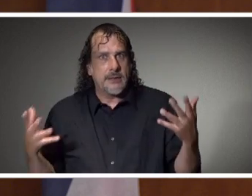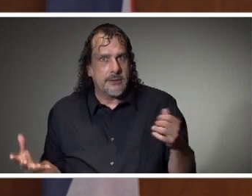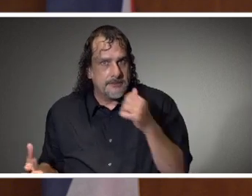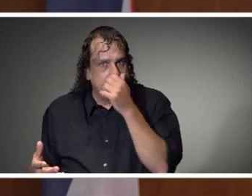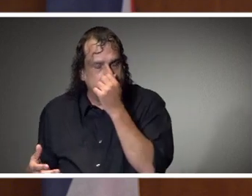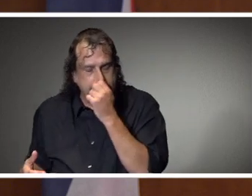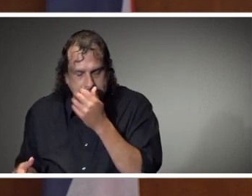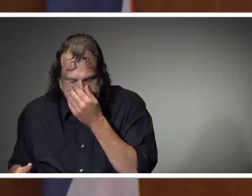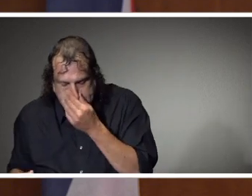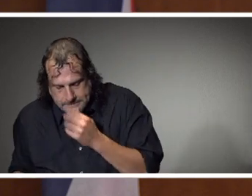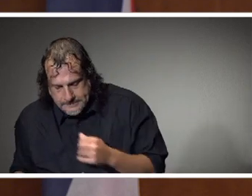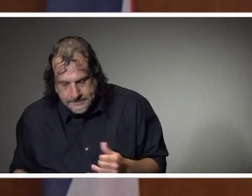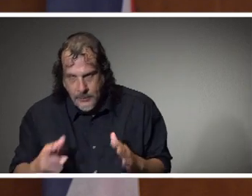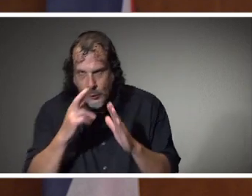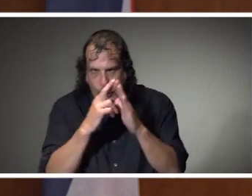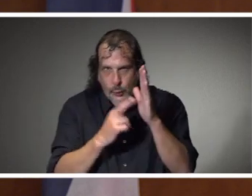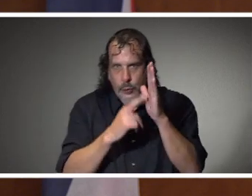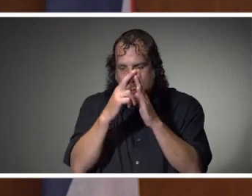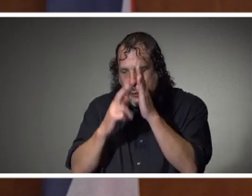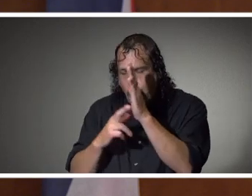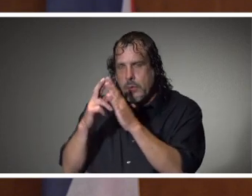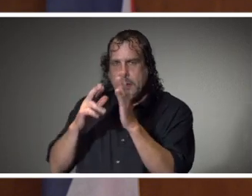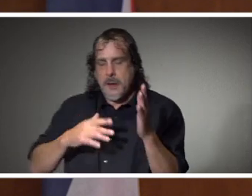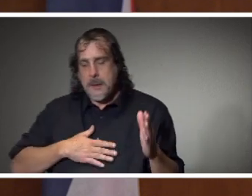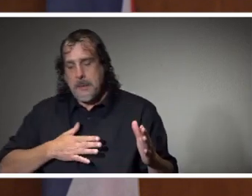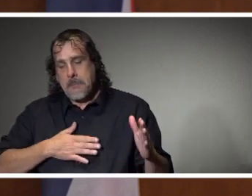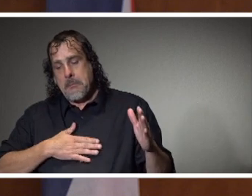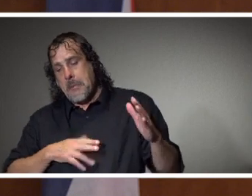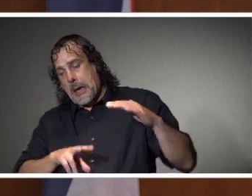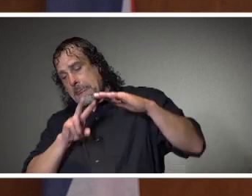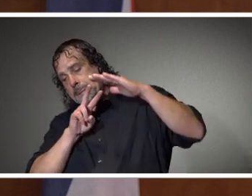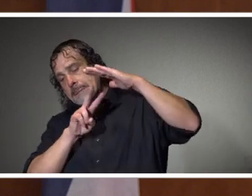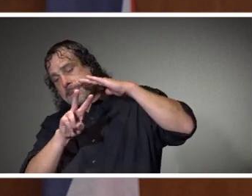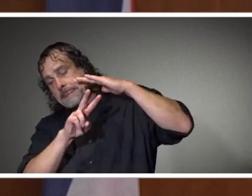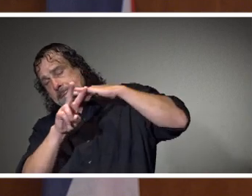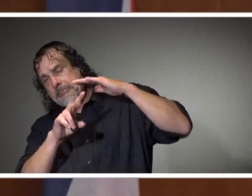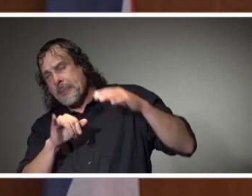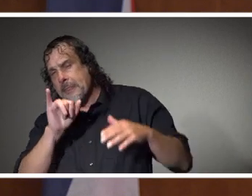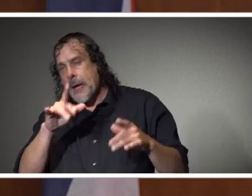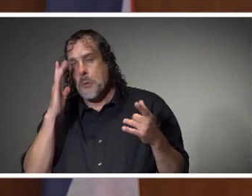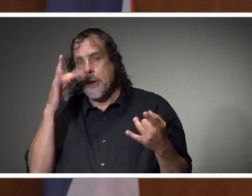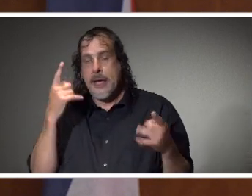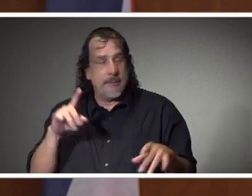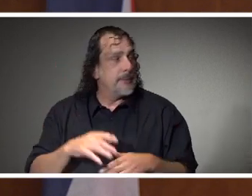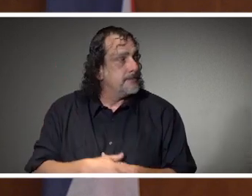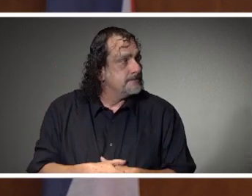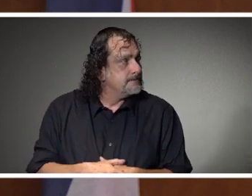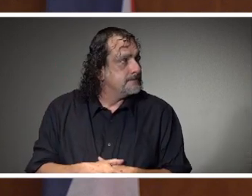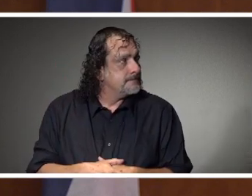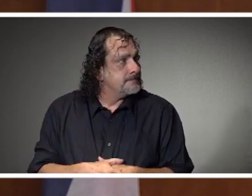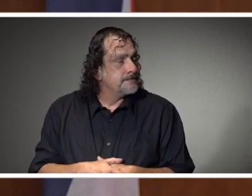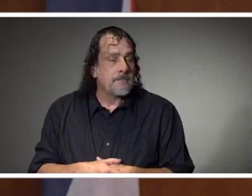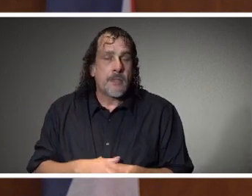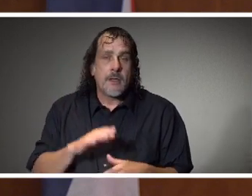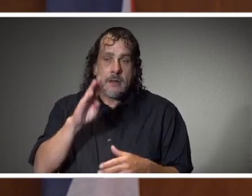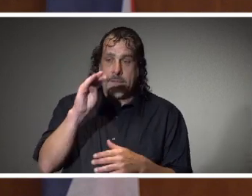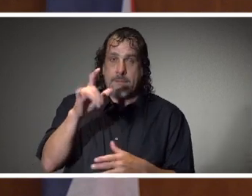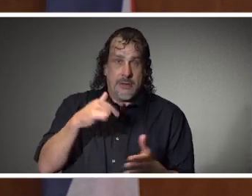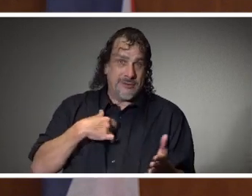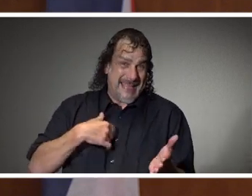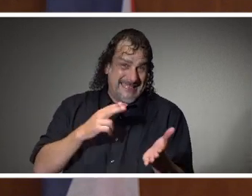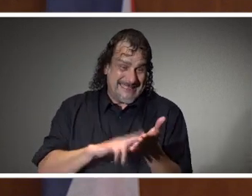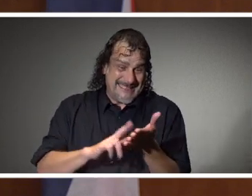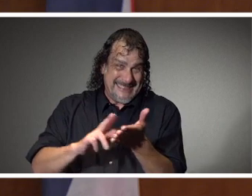so my expectation is that would be the case. In terms of the bills that I signed this week, we actually